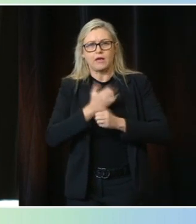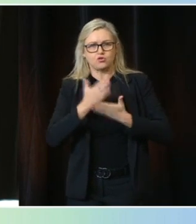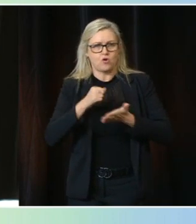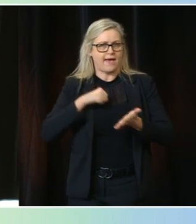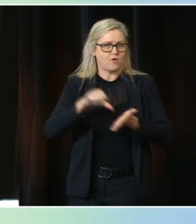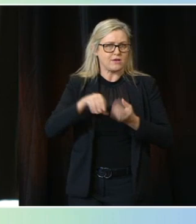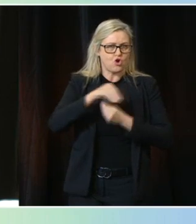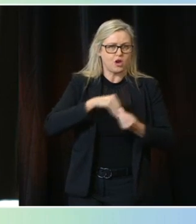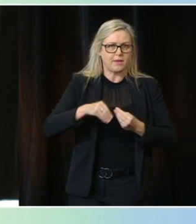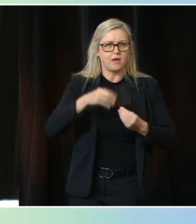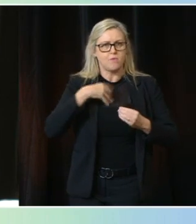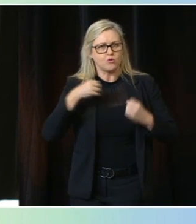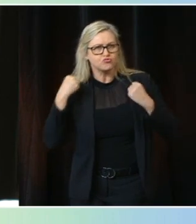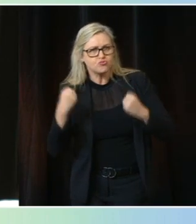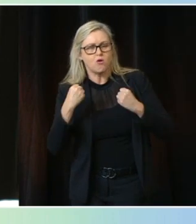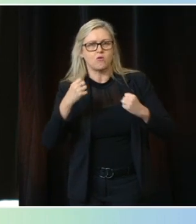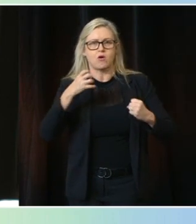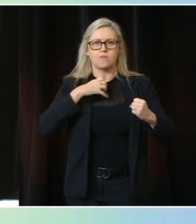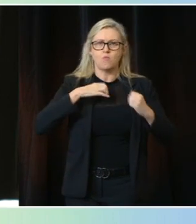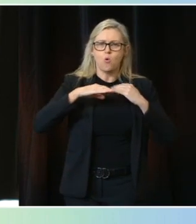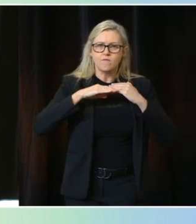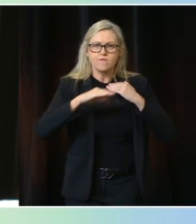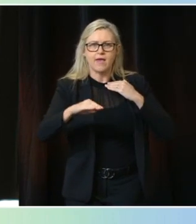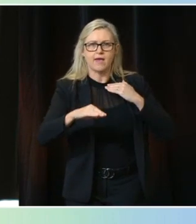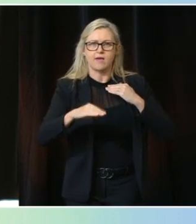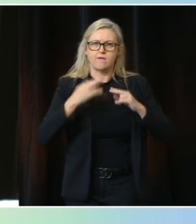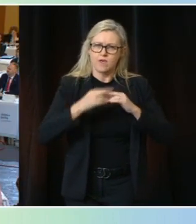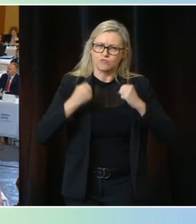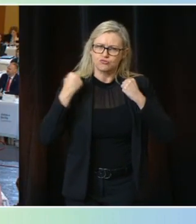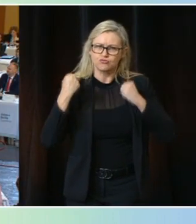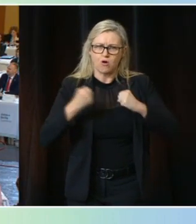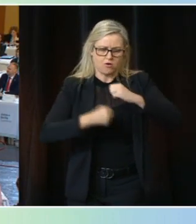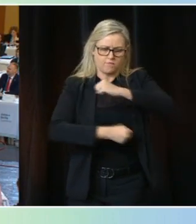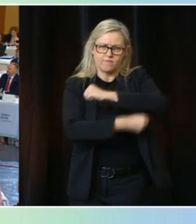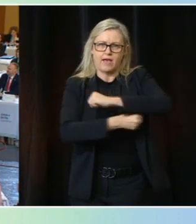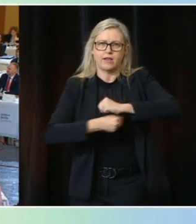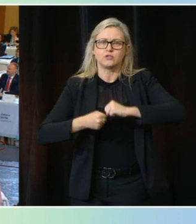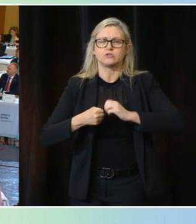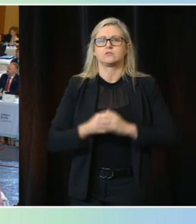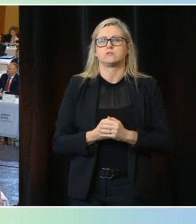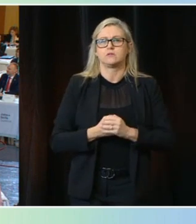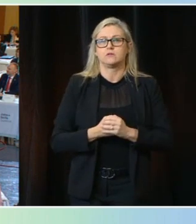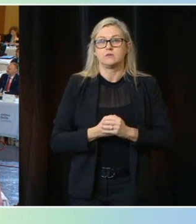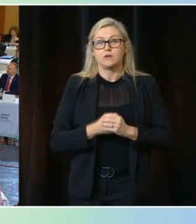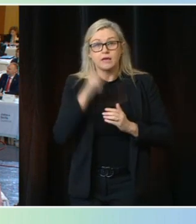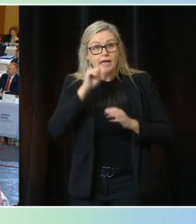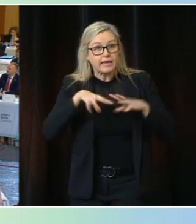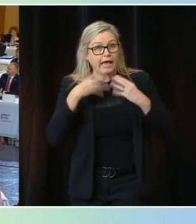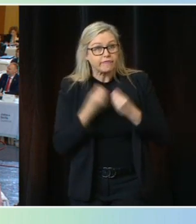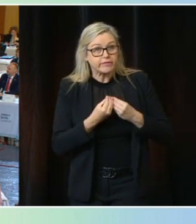economy on the broadest possible Foundation of course I don't expect us to solve every problem